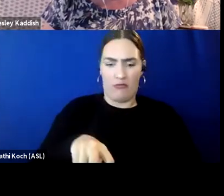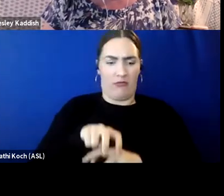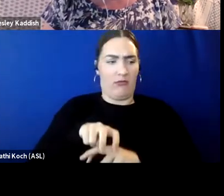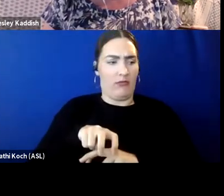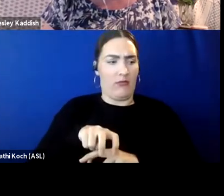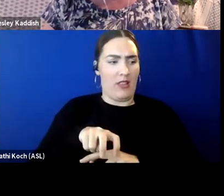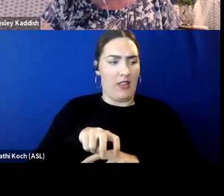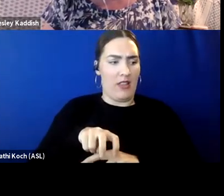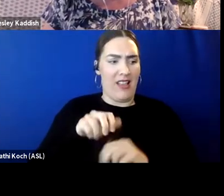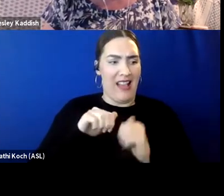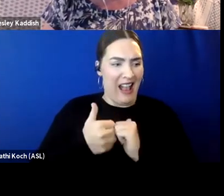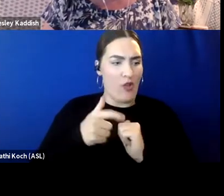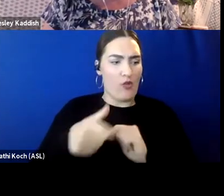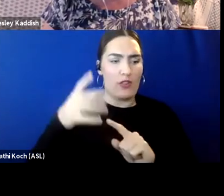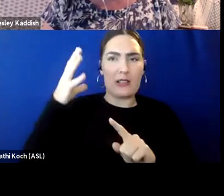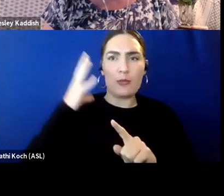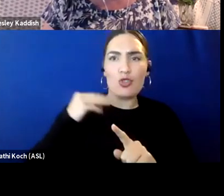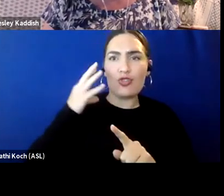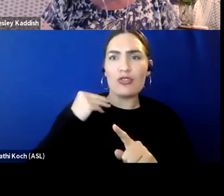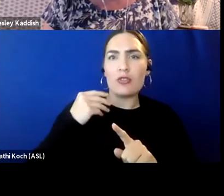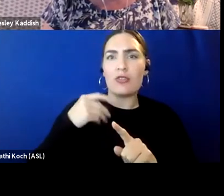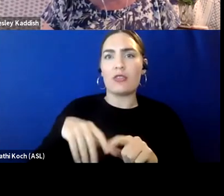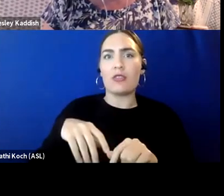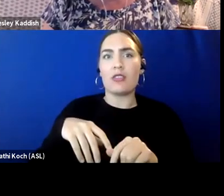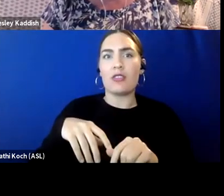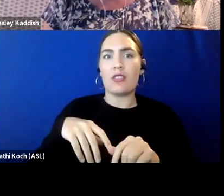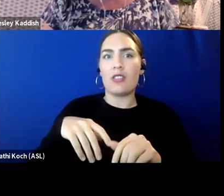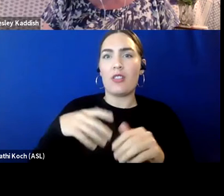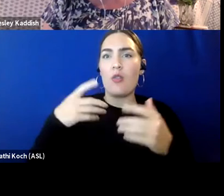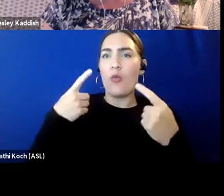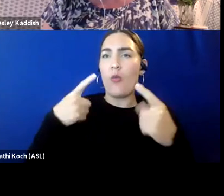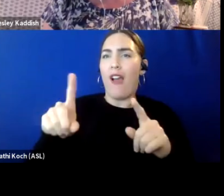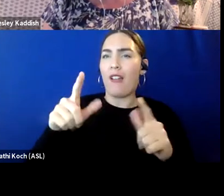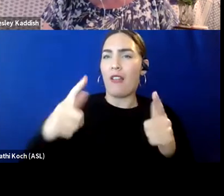experiencing this, as Rebecca plays more, Mutabu speaks.